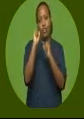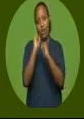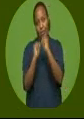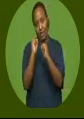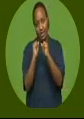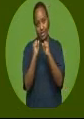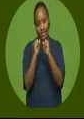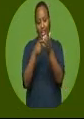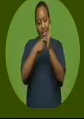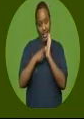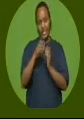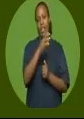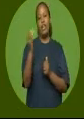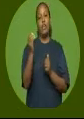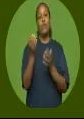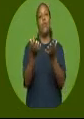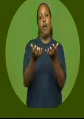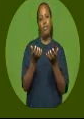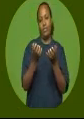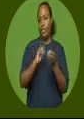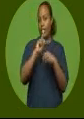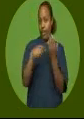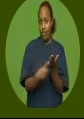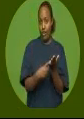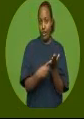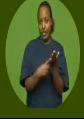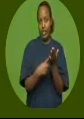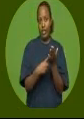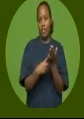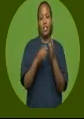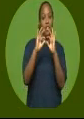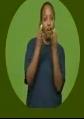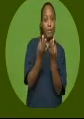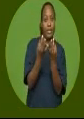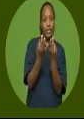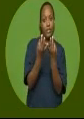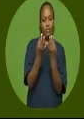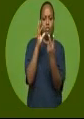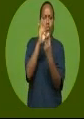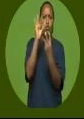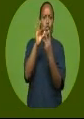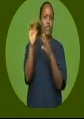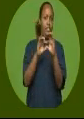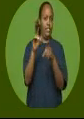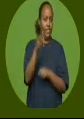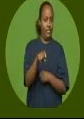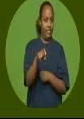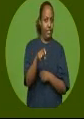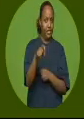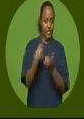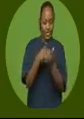needs and wants. Therefore, the family has to make choices